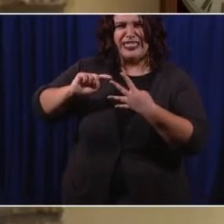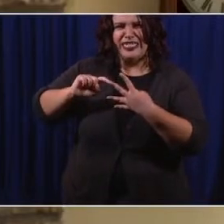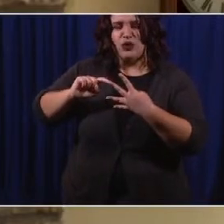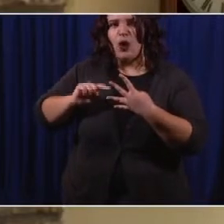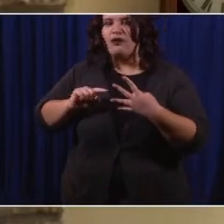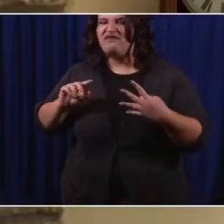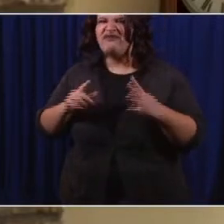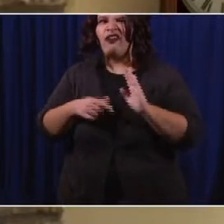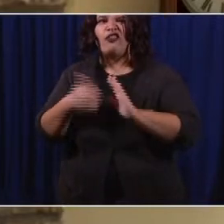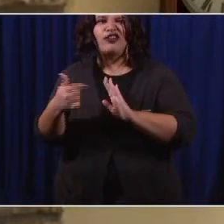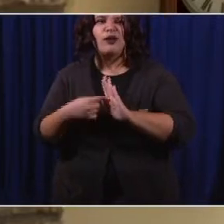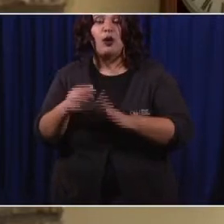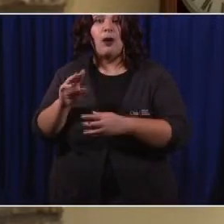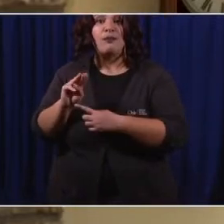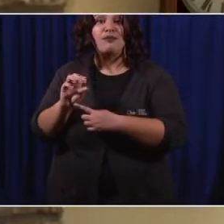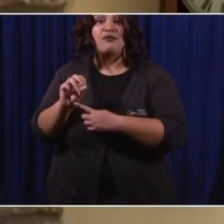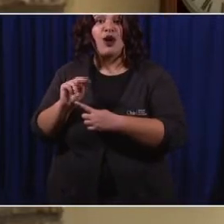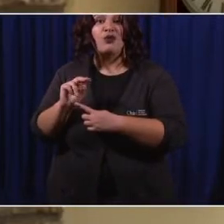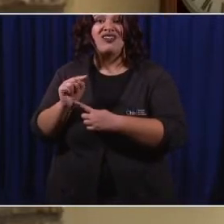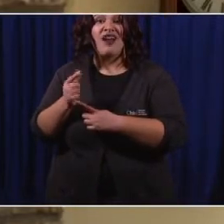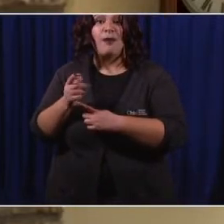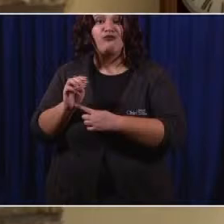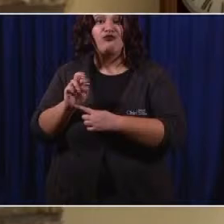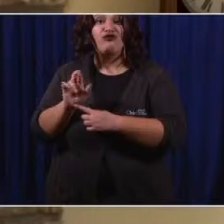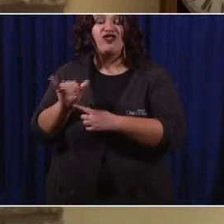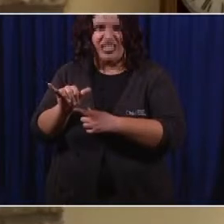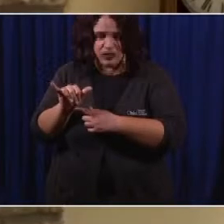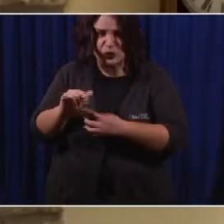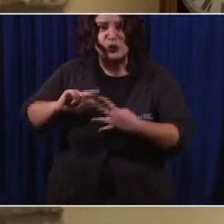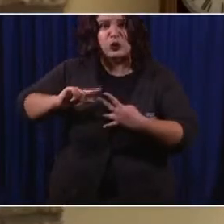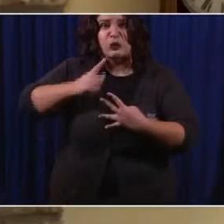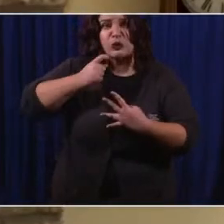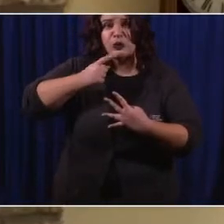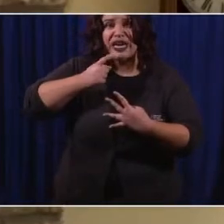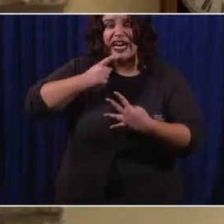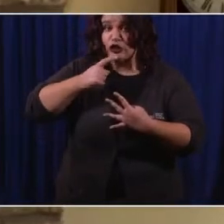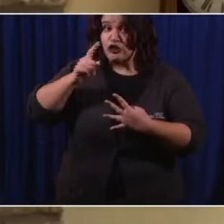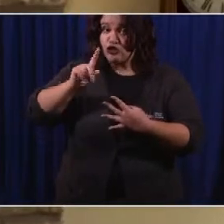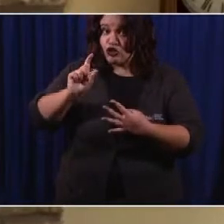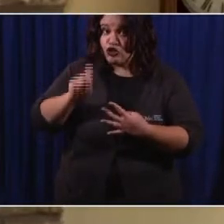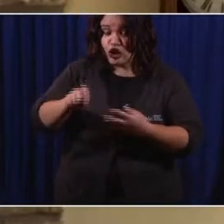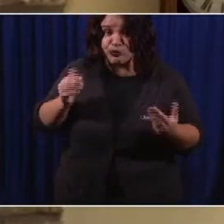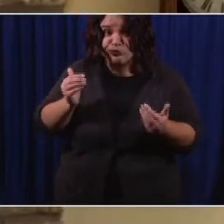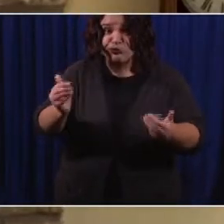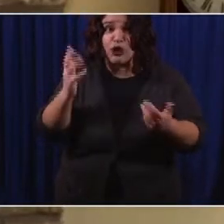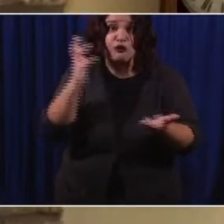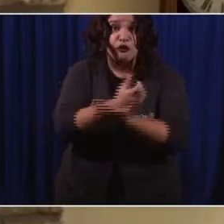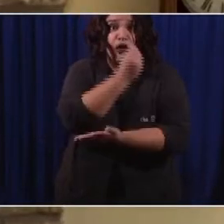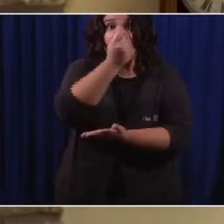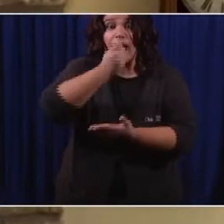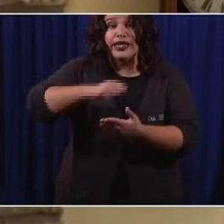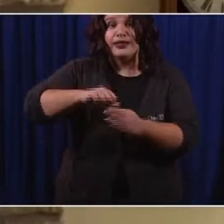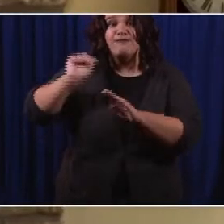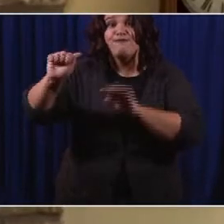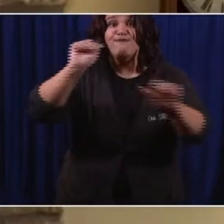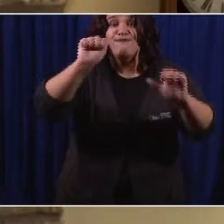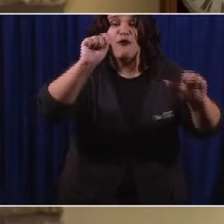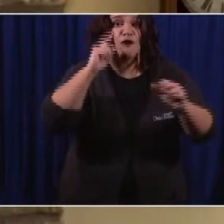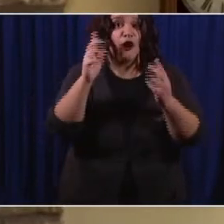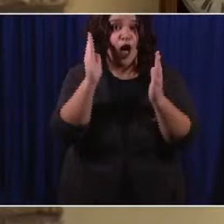there. What are you telling parents now, or trying to make sense of this? Look, Jim, whatever you're doing, looking